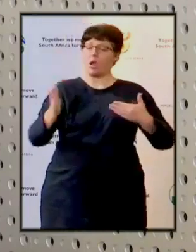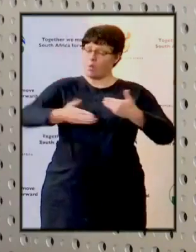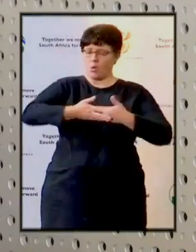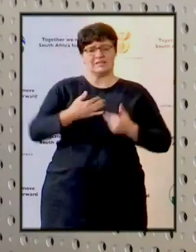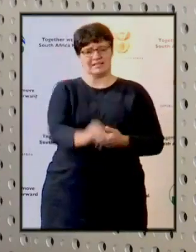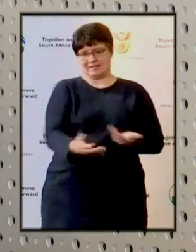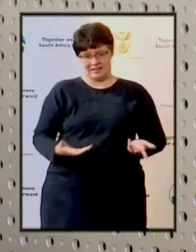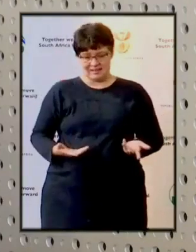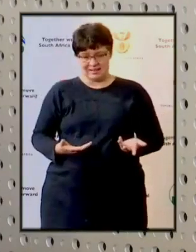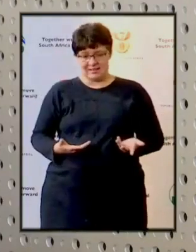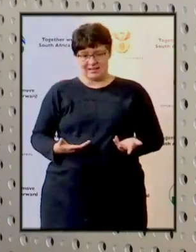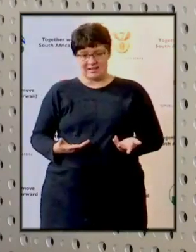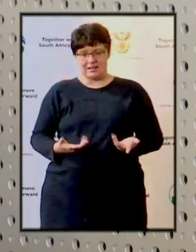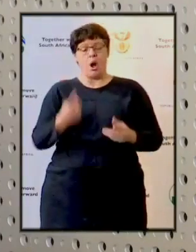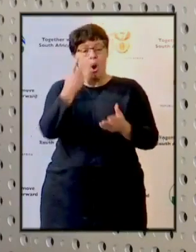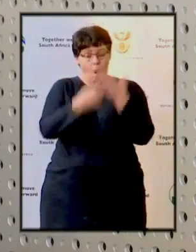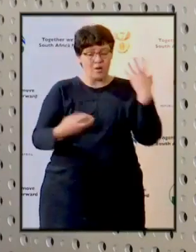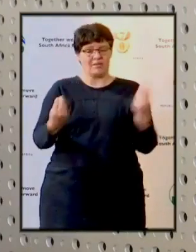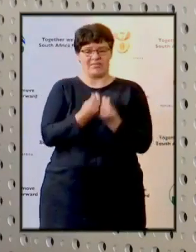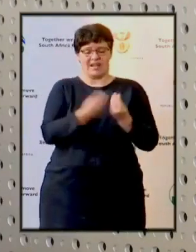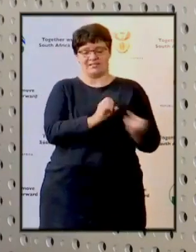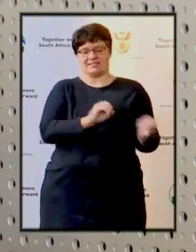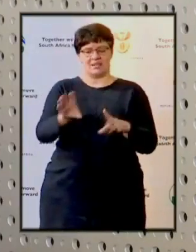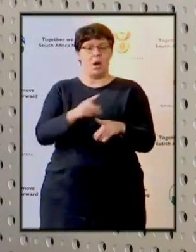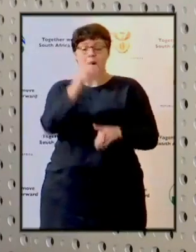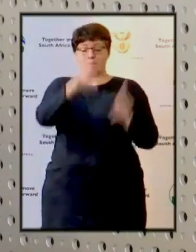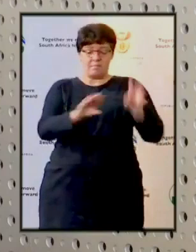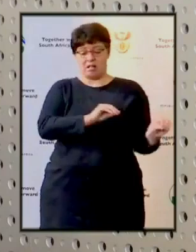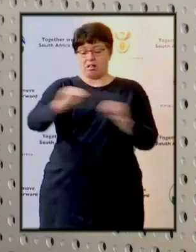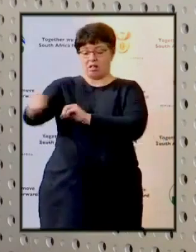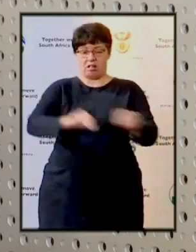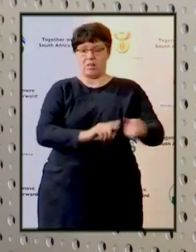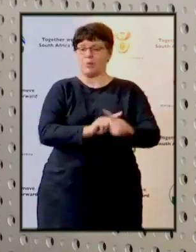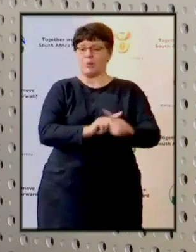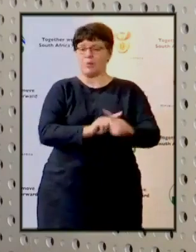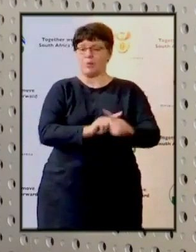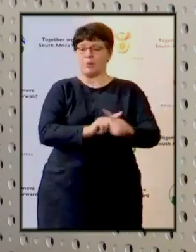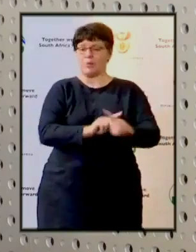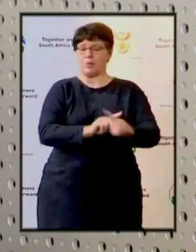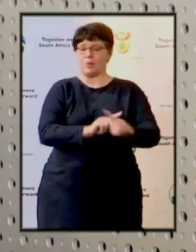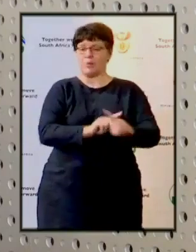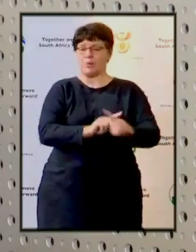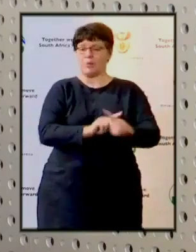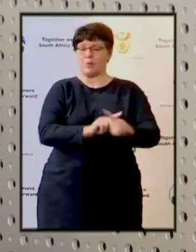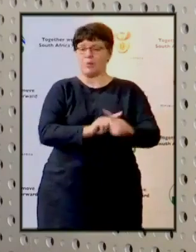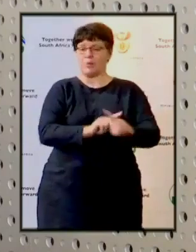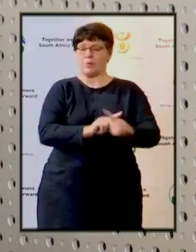only allowed for goods, not for people. Will therefore